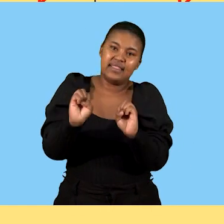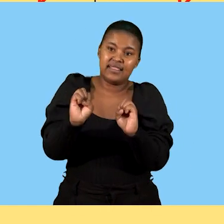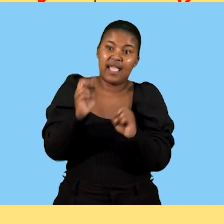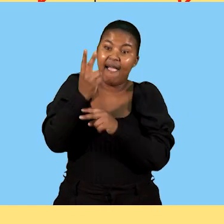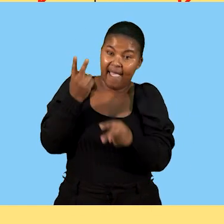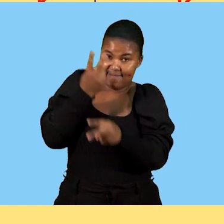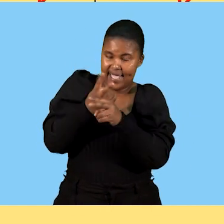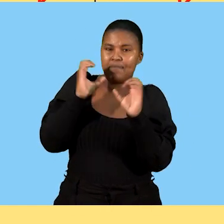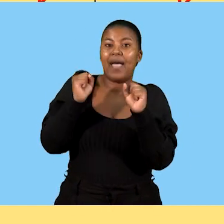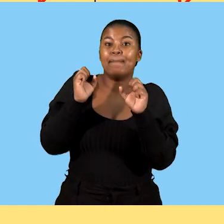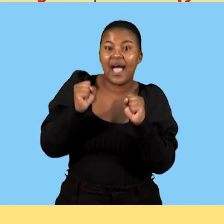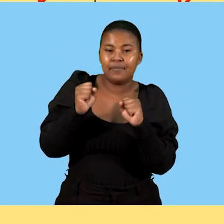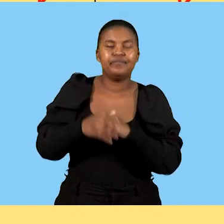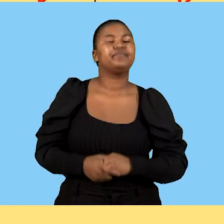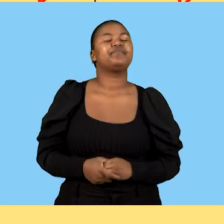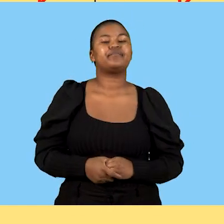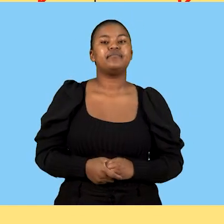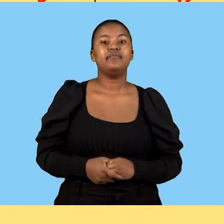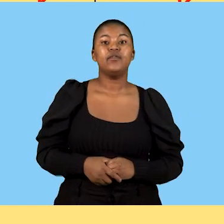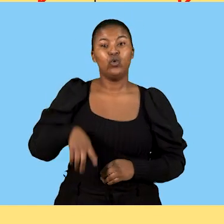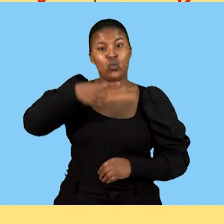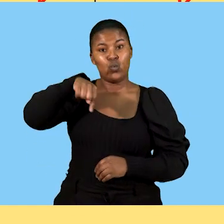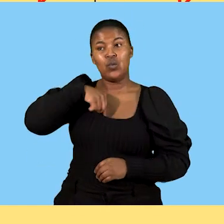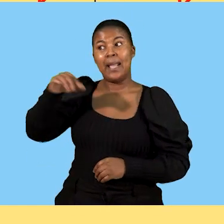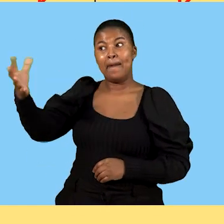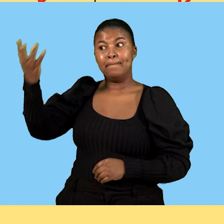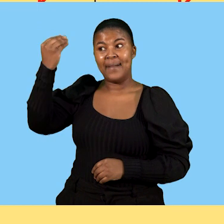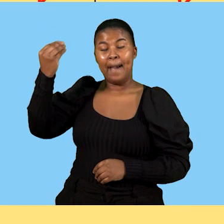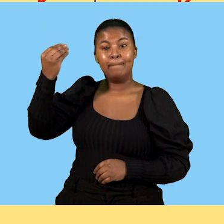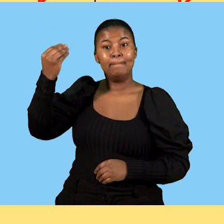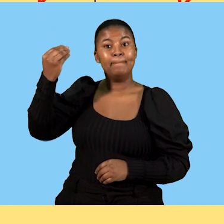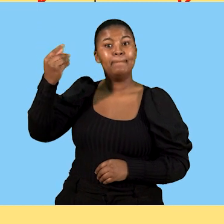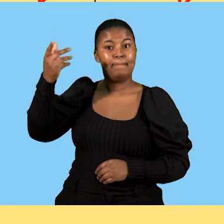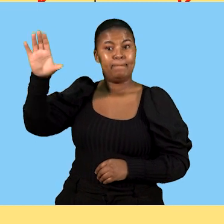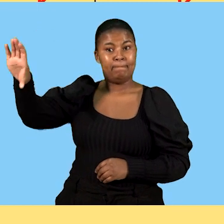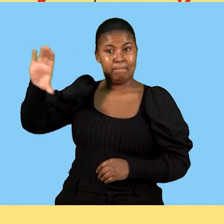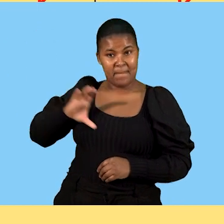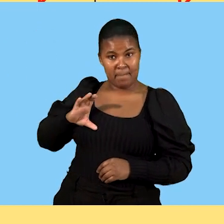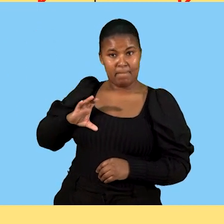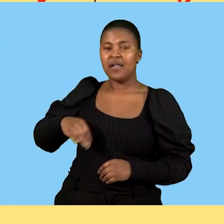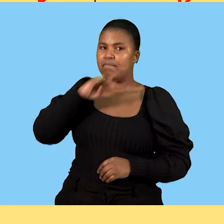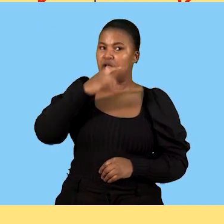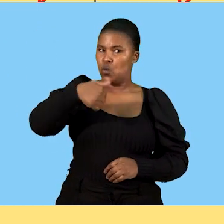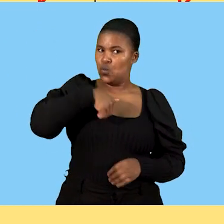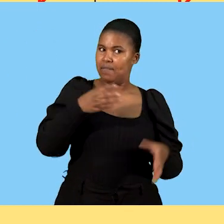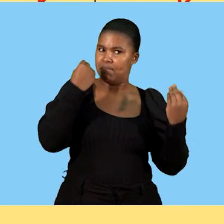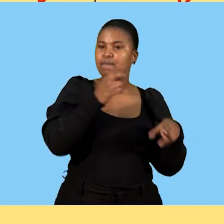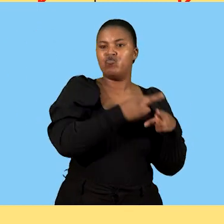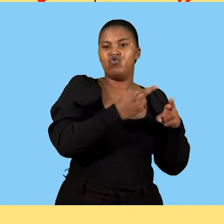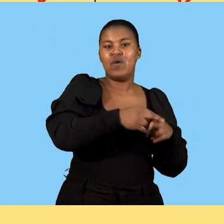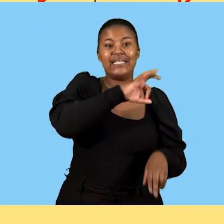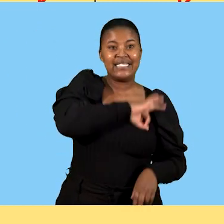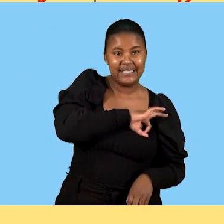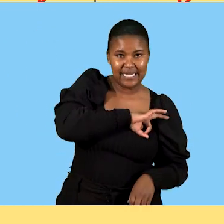again. When we have received income in advance, we will debit our rent income. Therefore, we'll come to